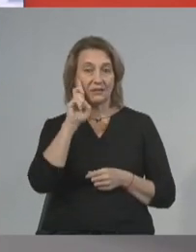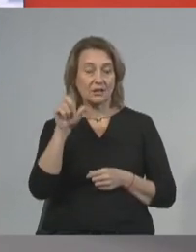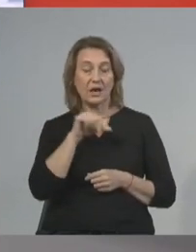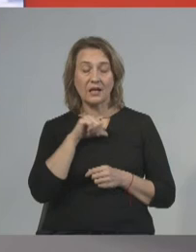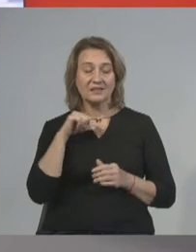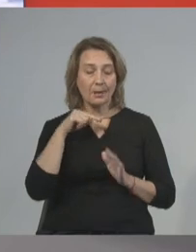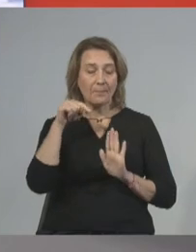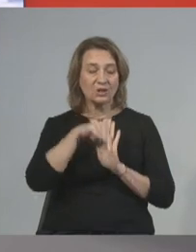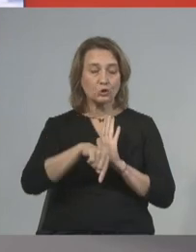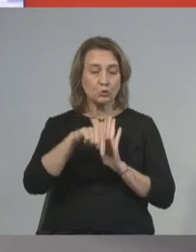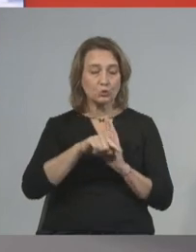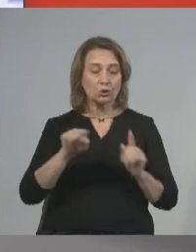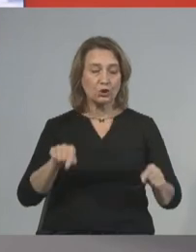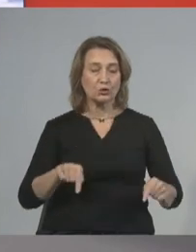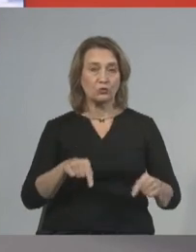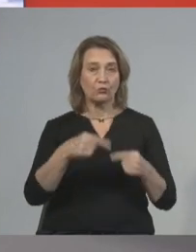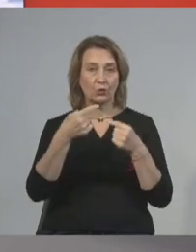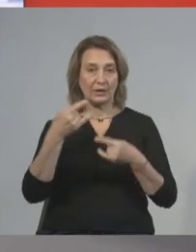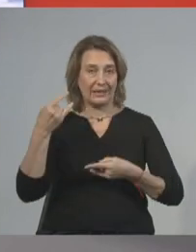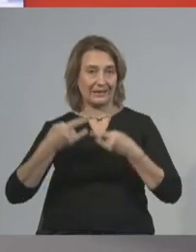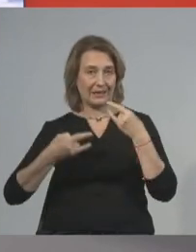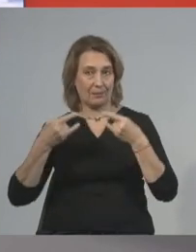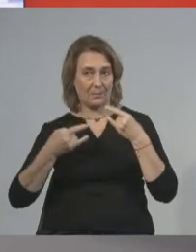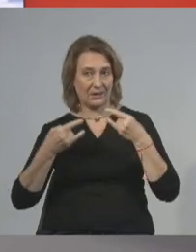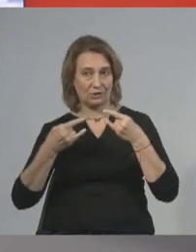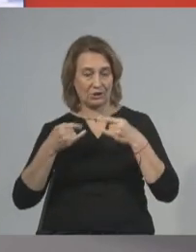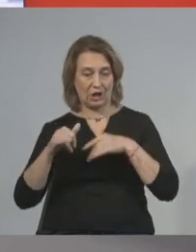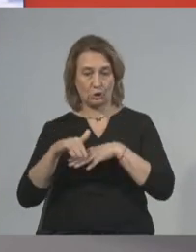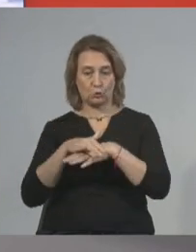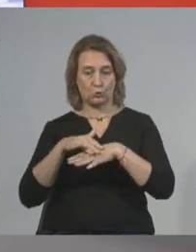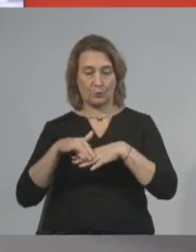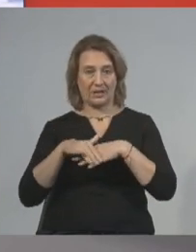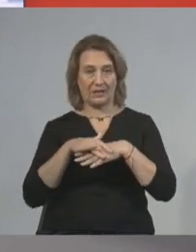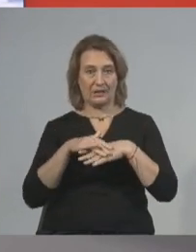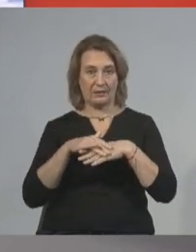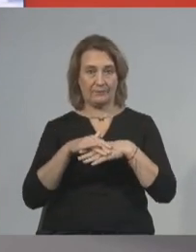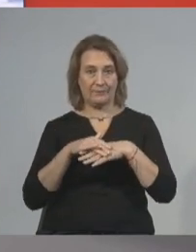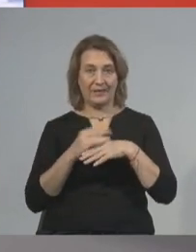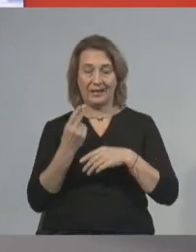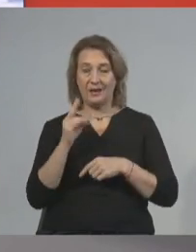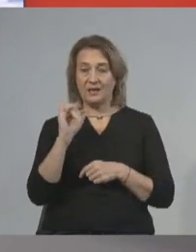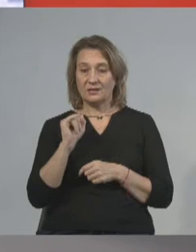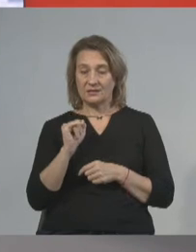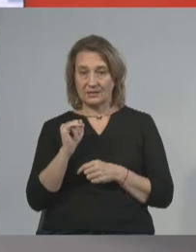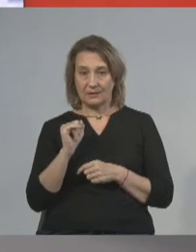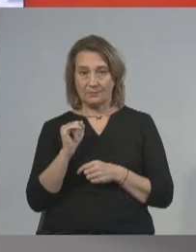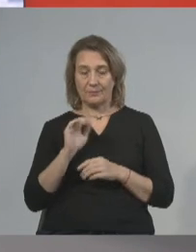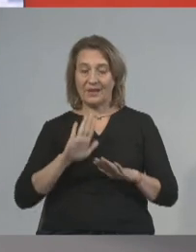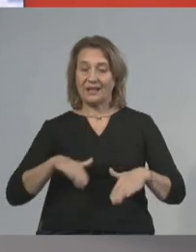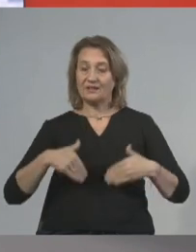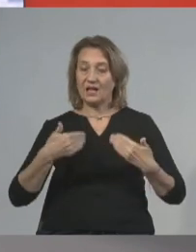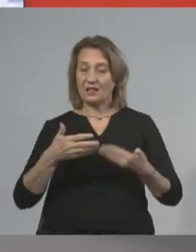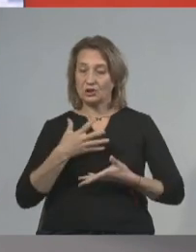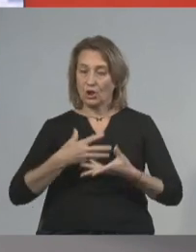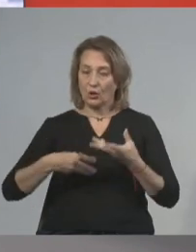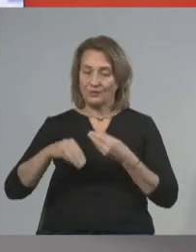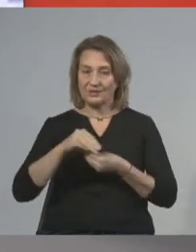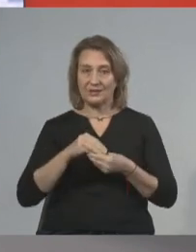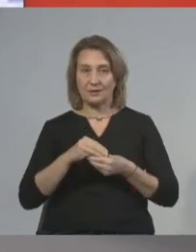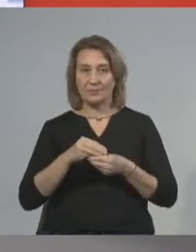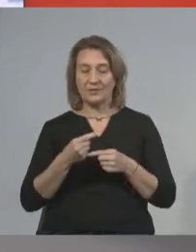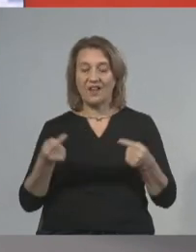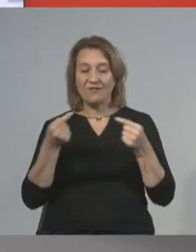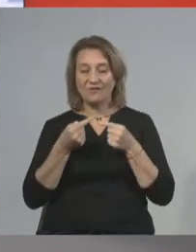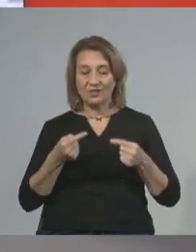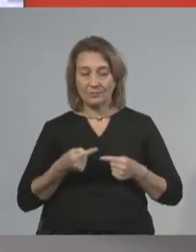care about the state but the purpose of creating a public broadcaster is so that it